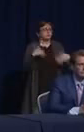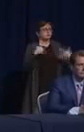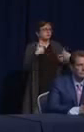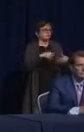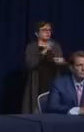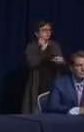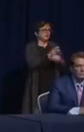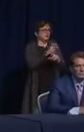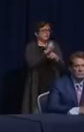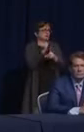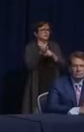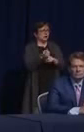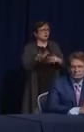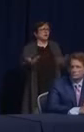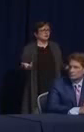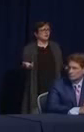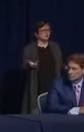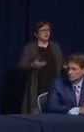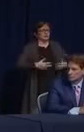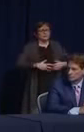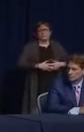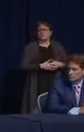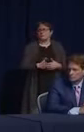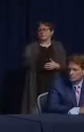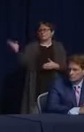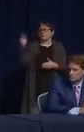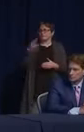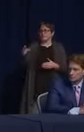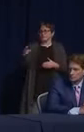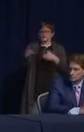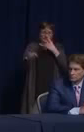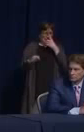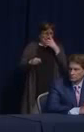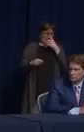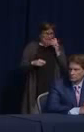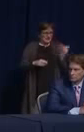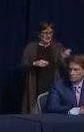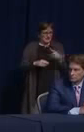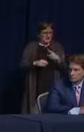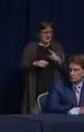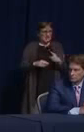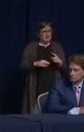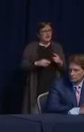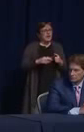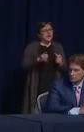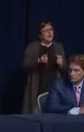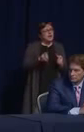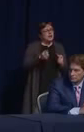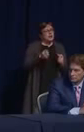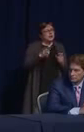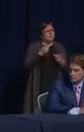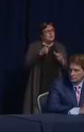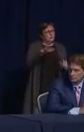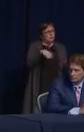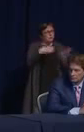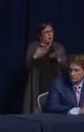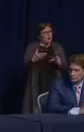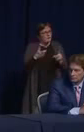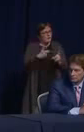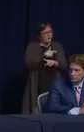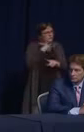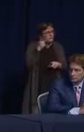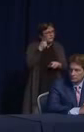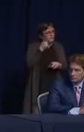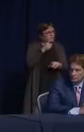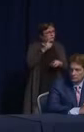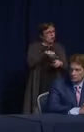situations right now. And Judy, fatalities from long care facilities of the 9, how many again? We think we're doing the